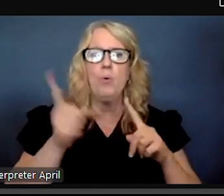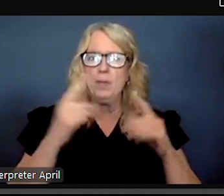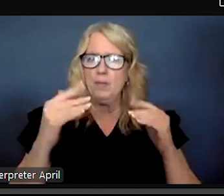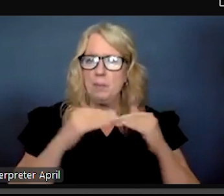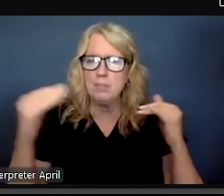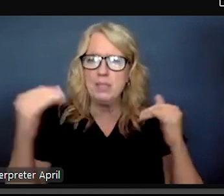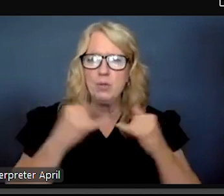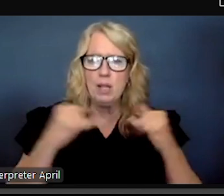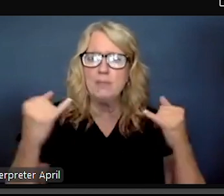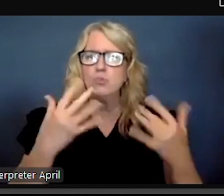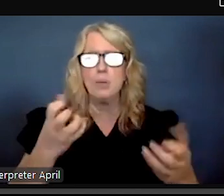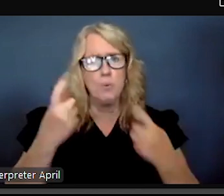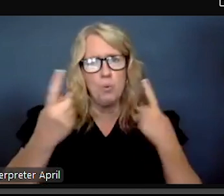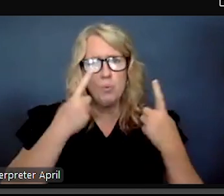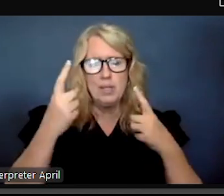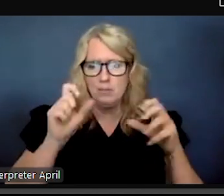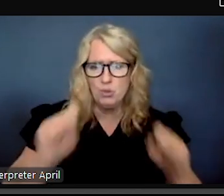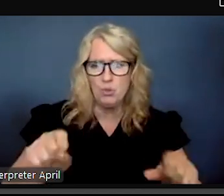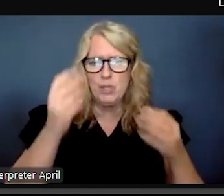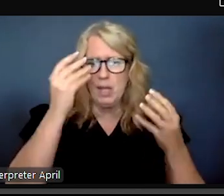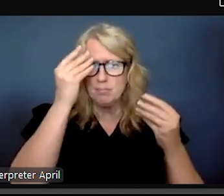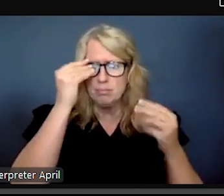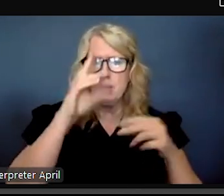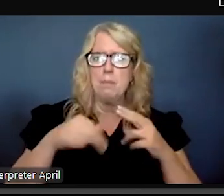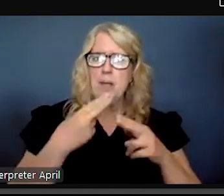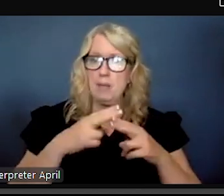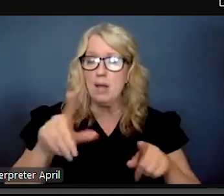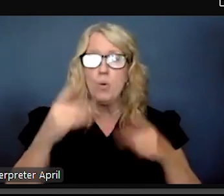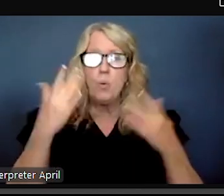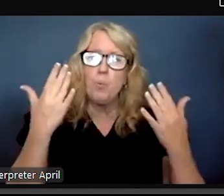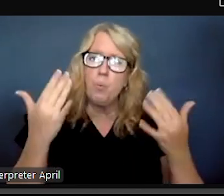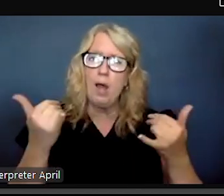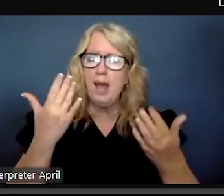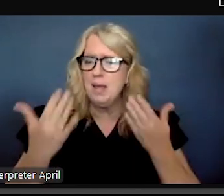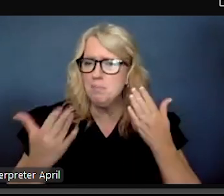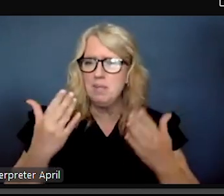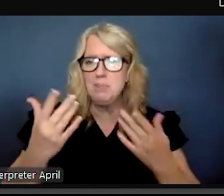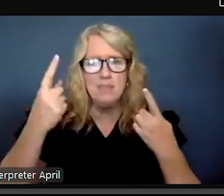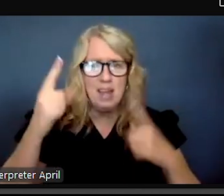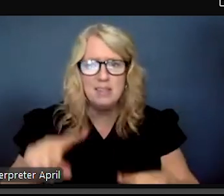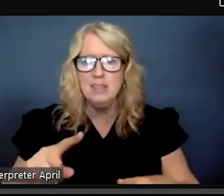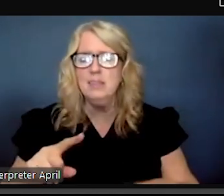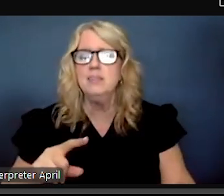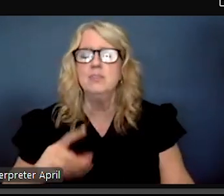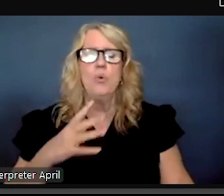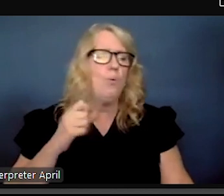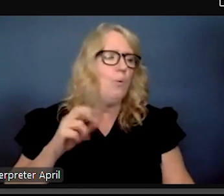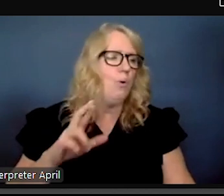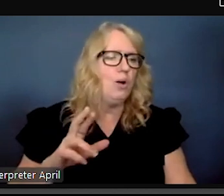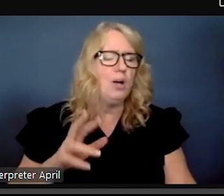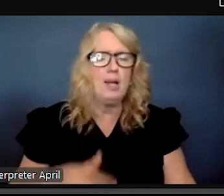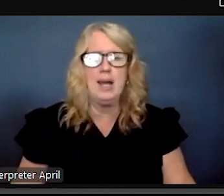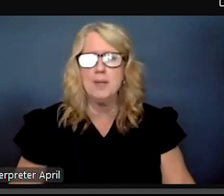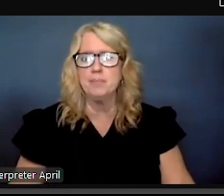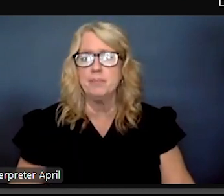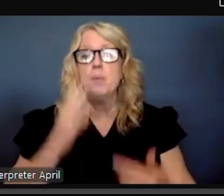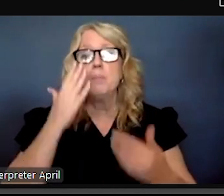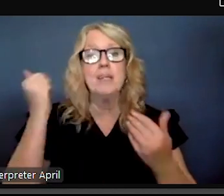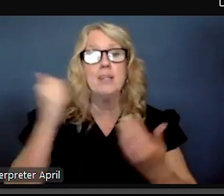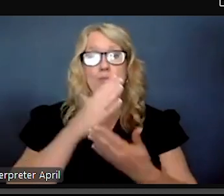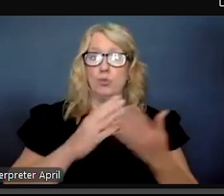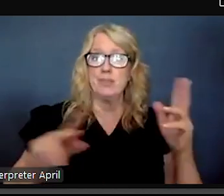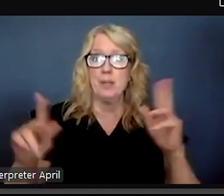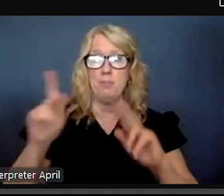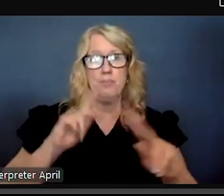came on. So just wondering if you could reflect on that a little bit more, if you've thought about why that might be the case, or um, because for some folks